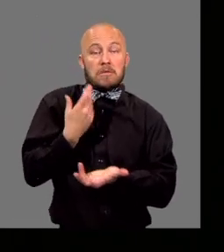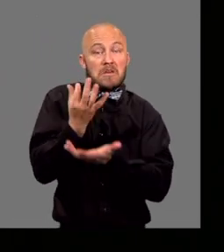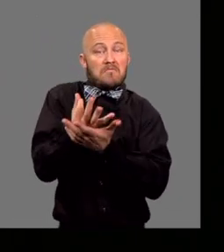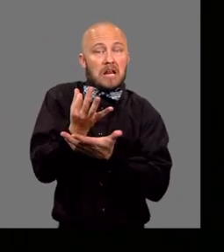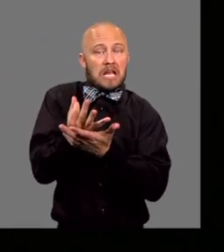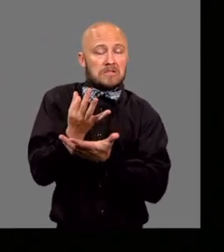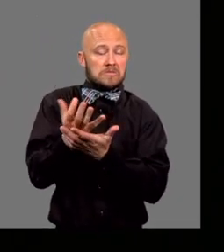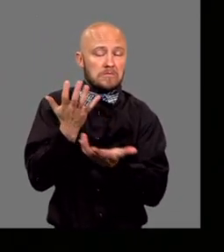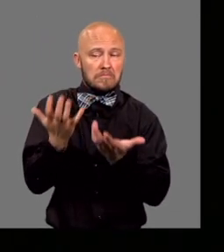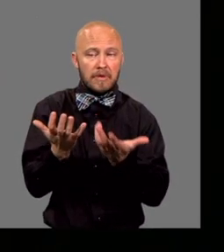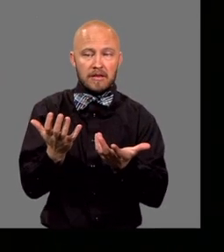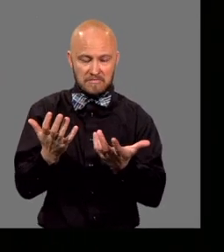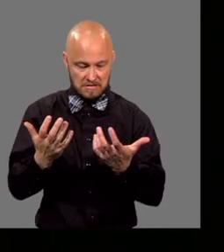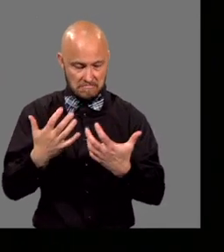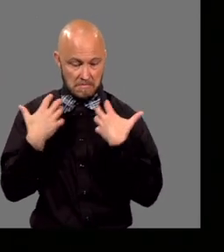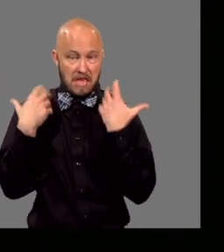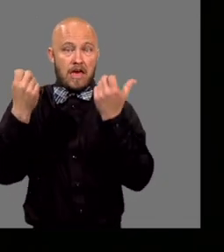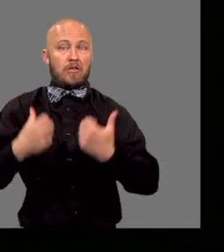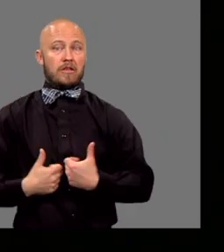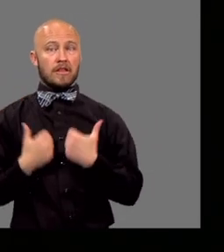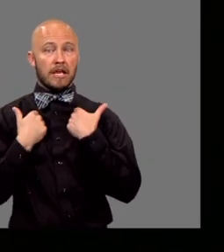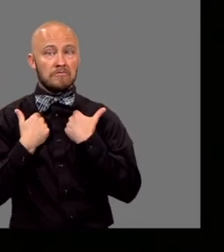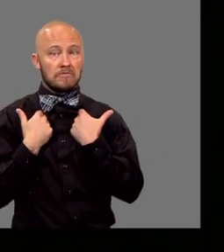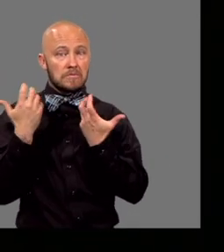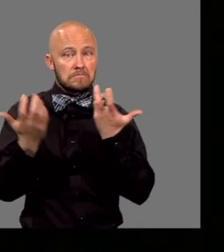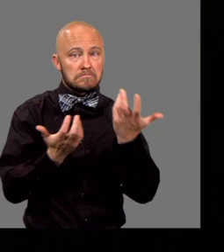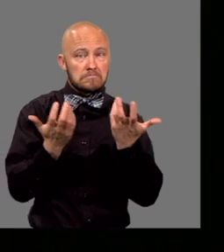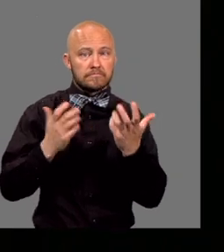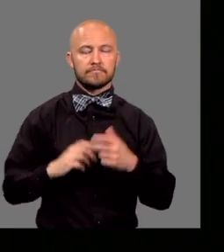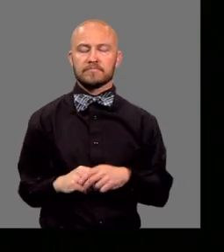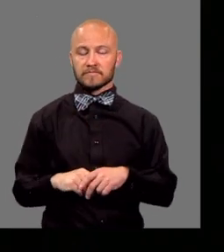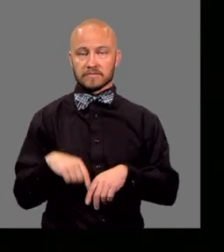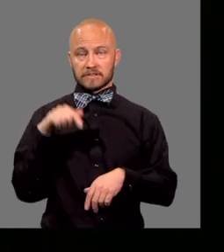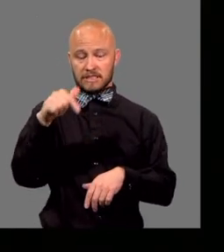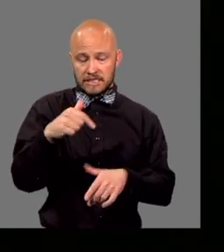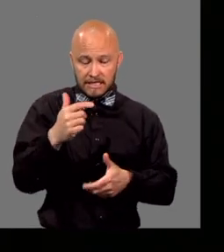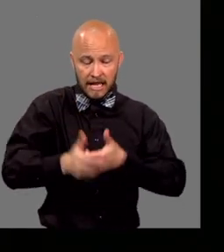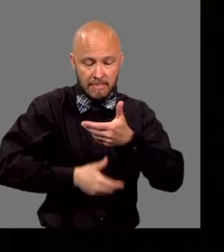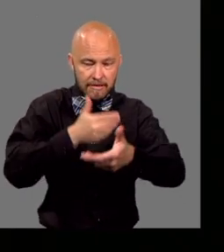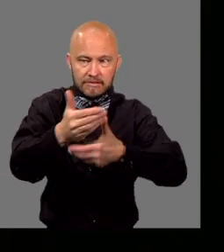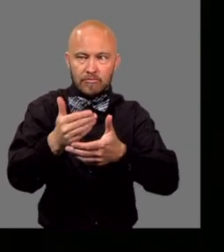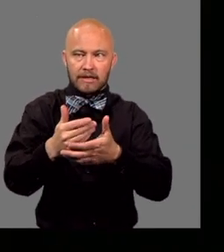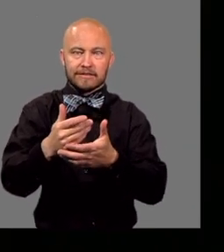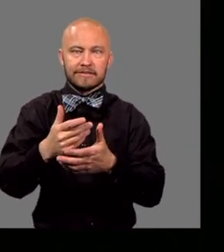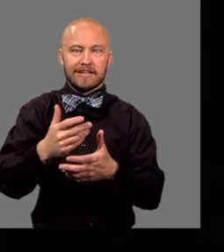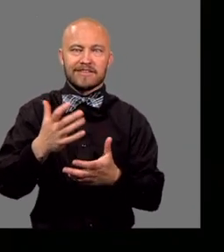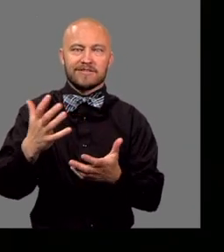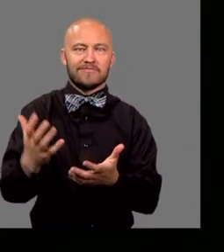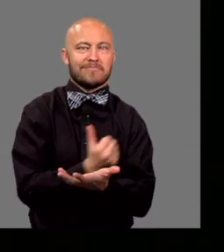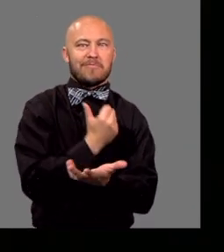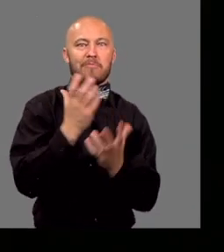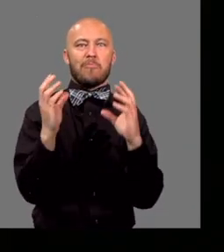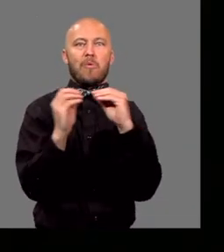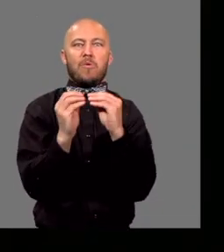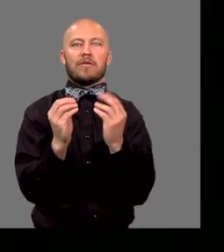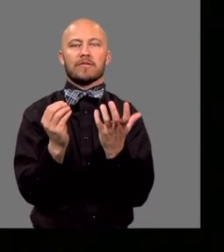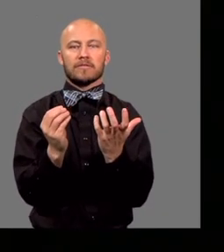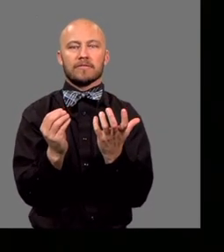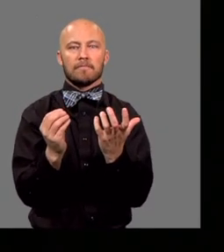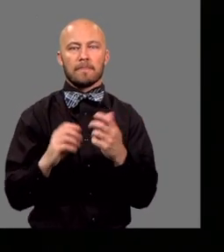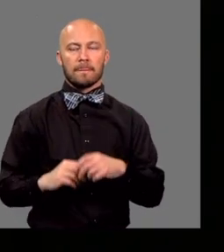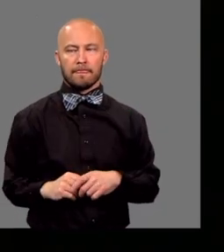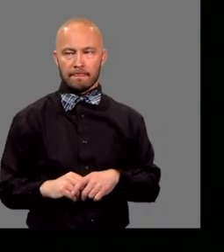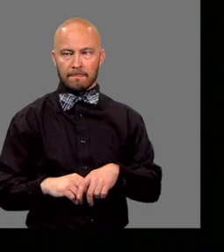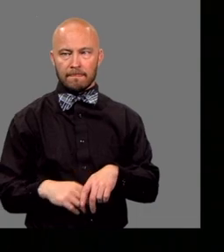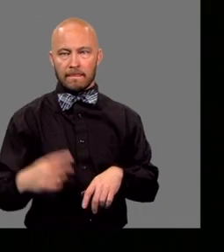achieving financial security, living a healthier life. And in the process, you gained even more.